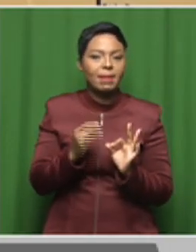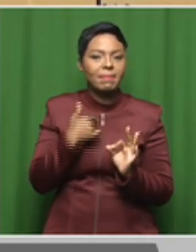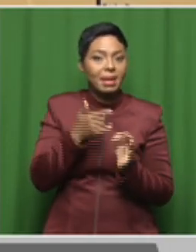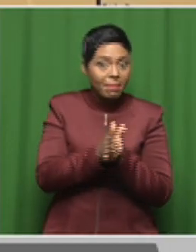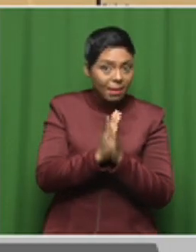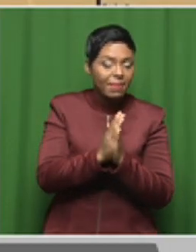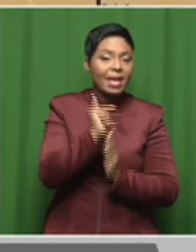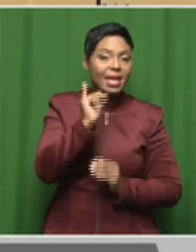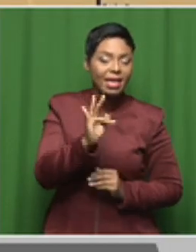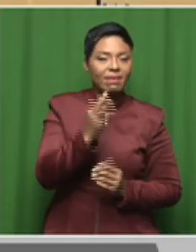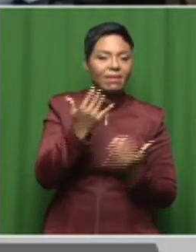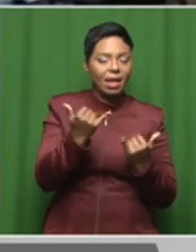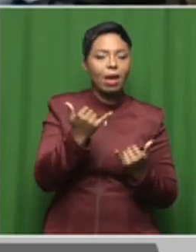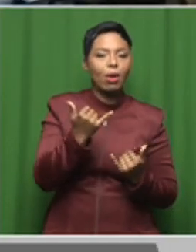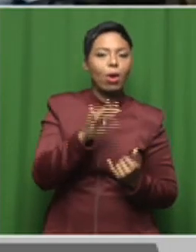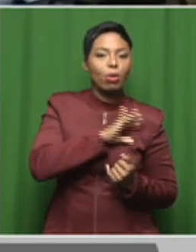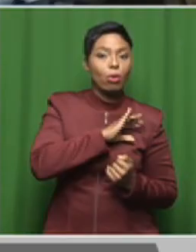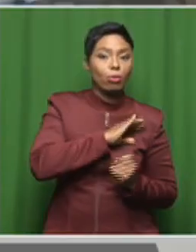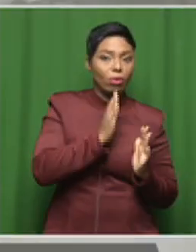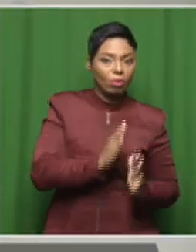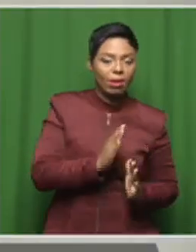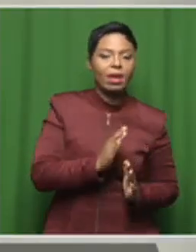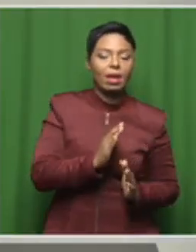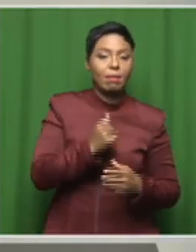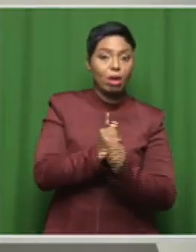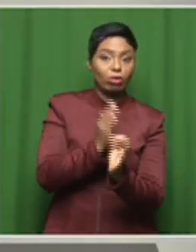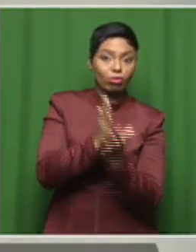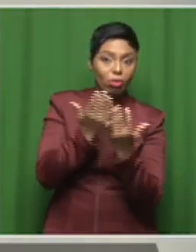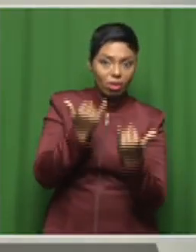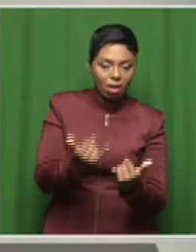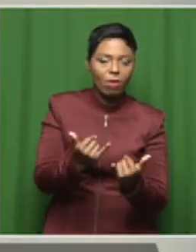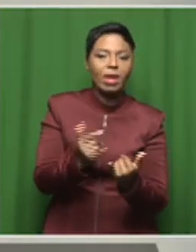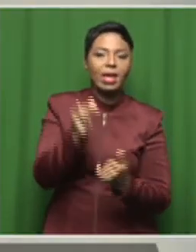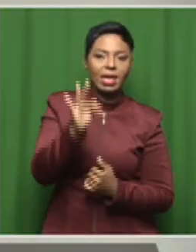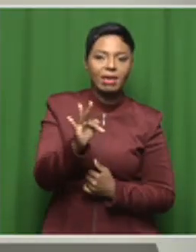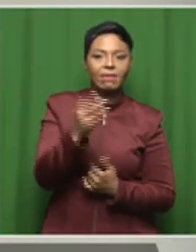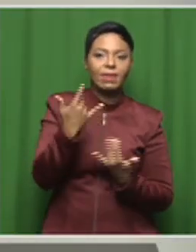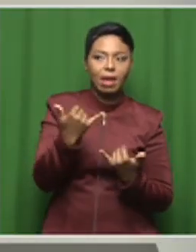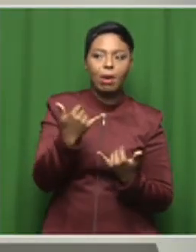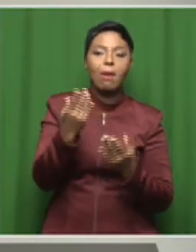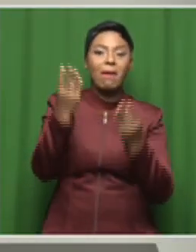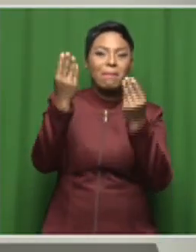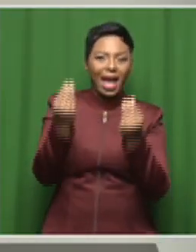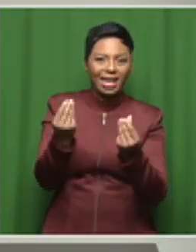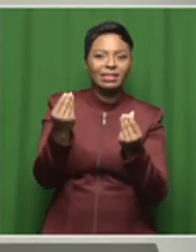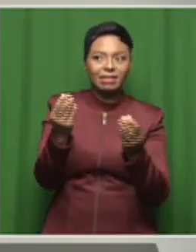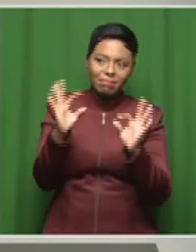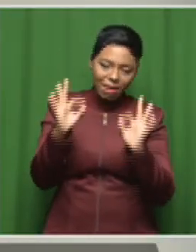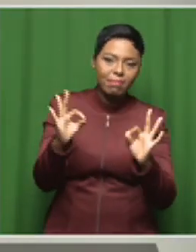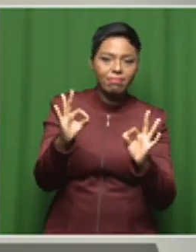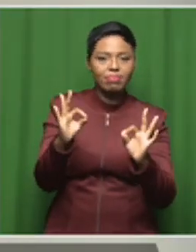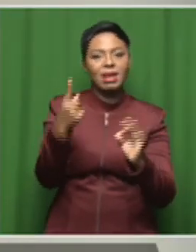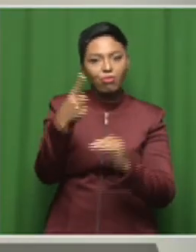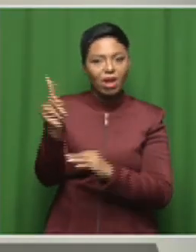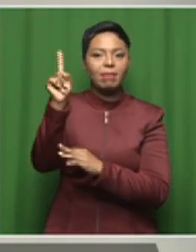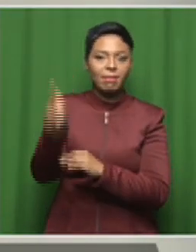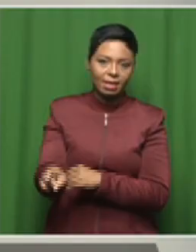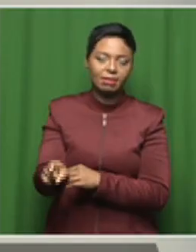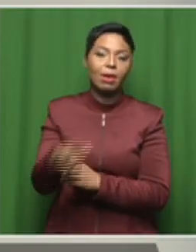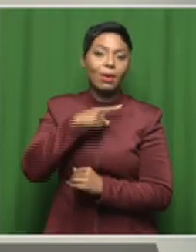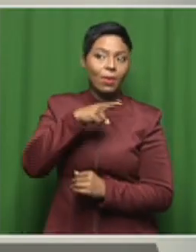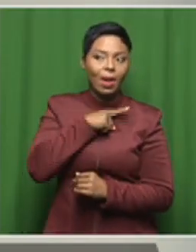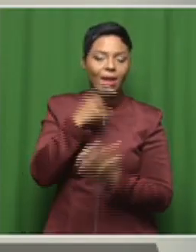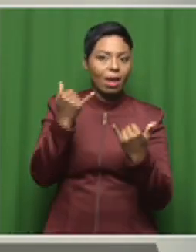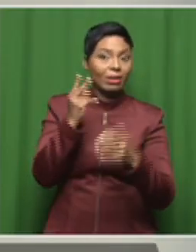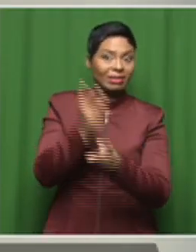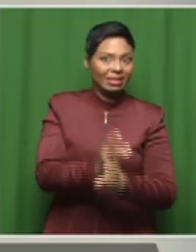store, to on the spot make sure that they are indeed paying the correct price, because it's going to be very